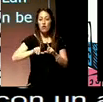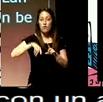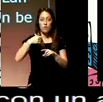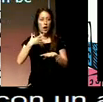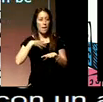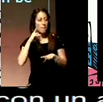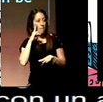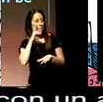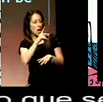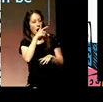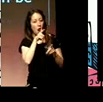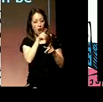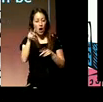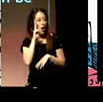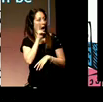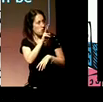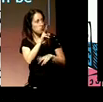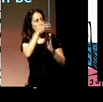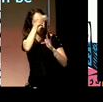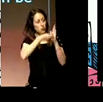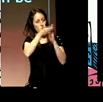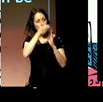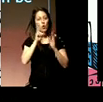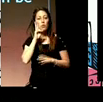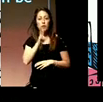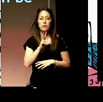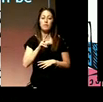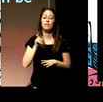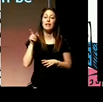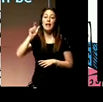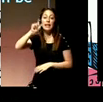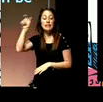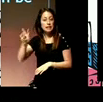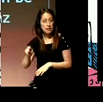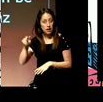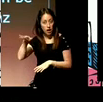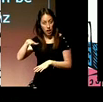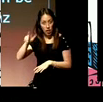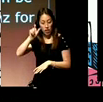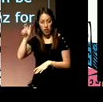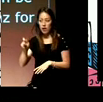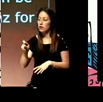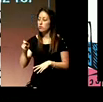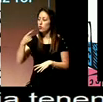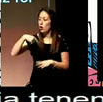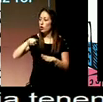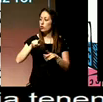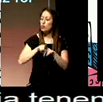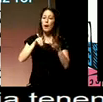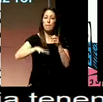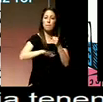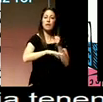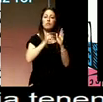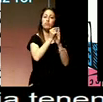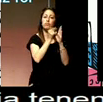In Italy, we have the guidelines for overcoming architectural barriers in cultural heritage sites, and